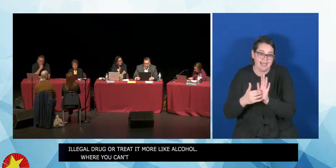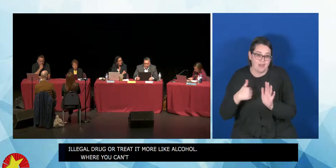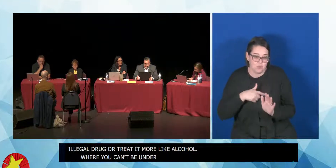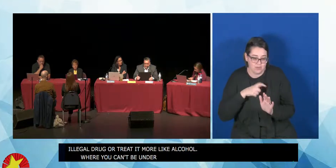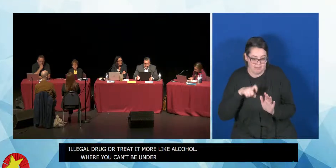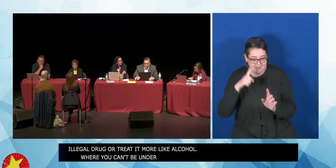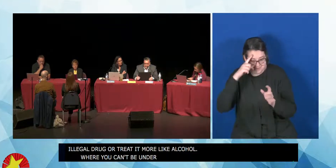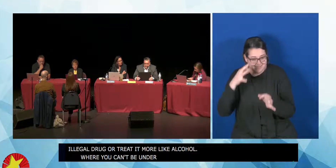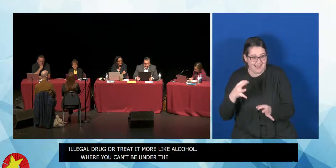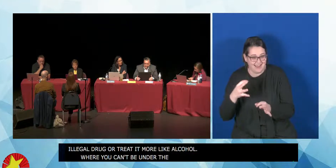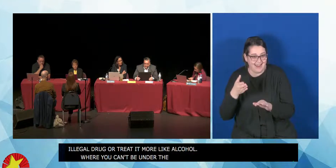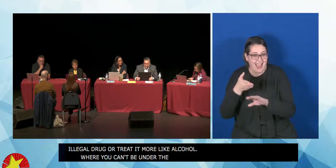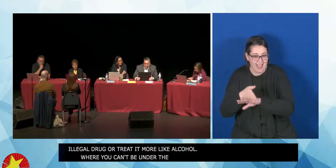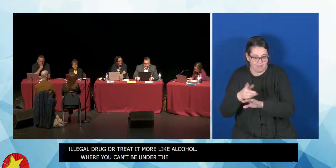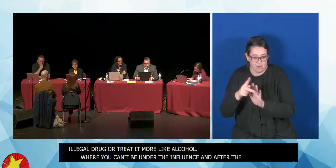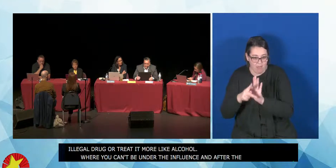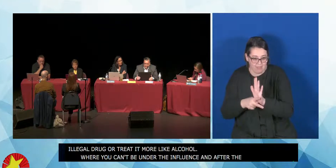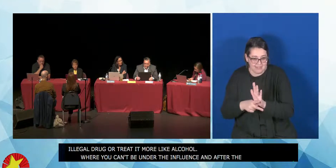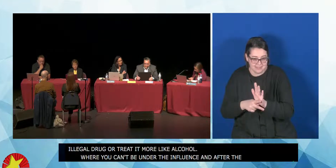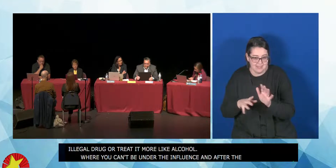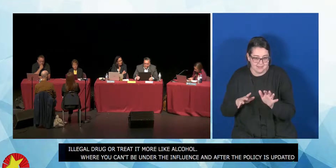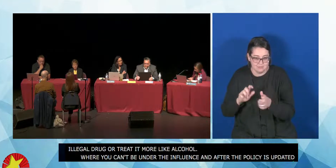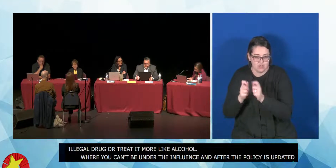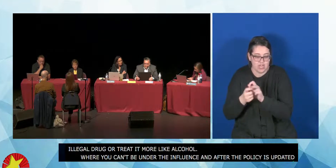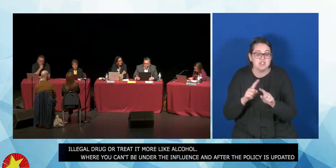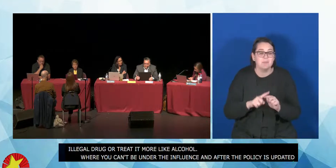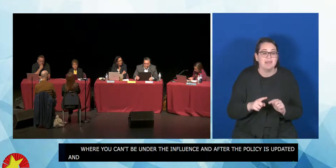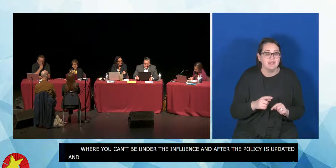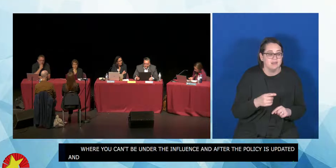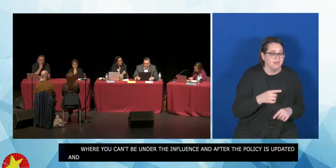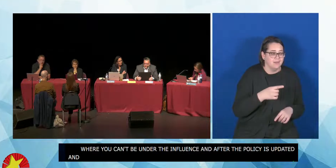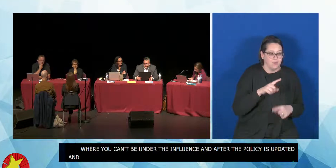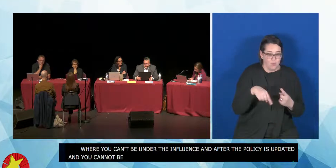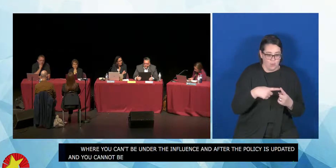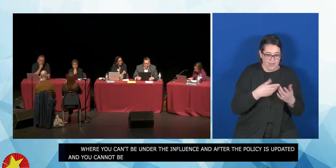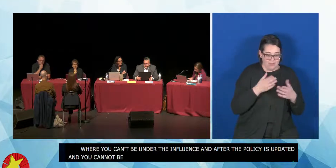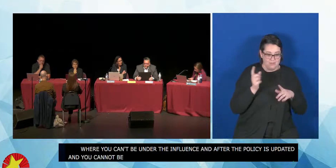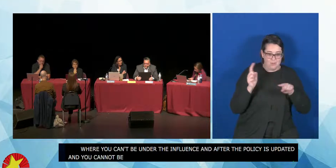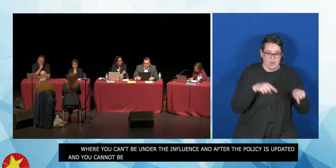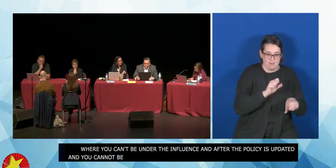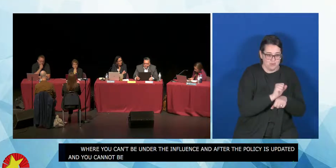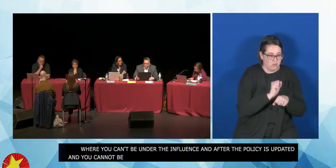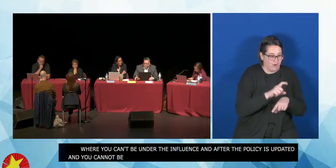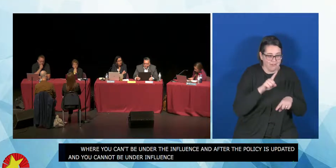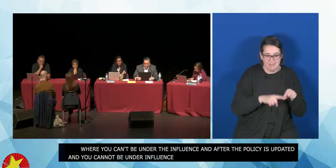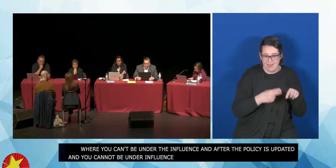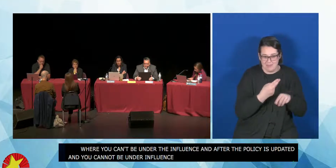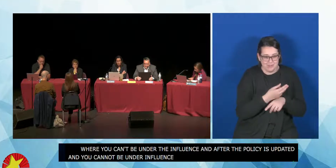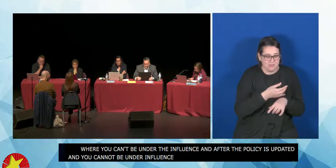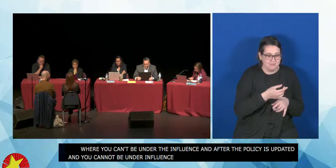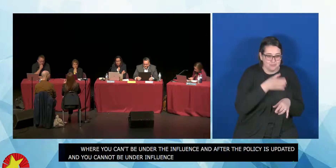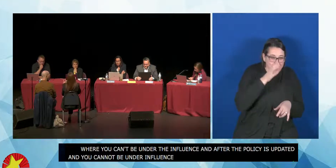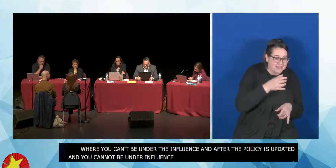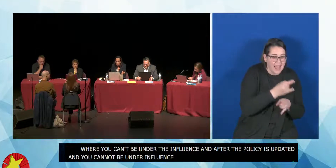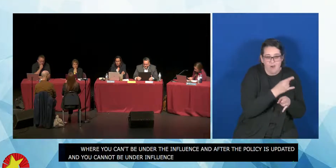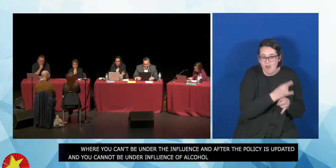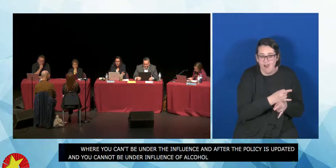can't be under the influence of alcohol at work or on duty or around children, or while on